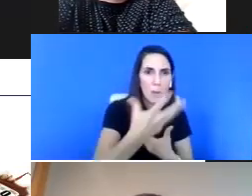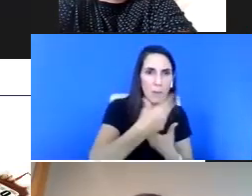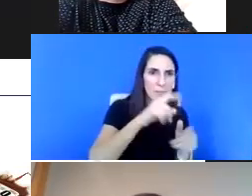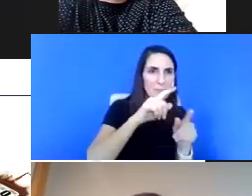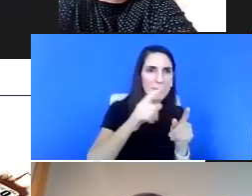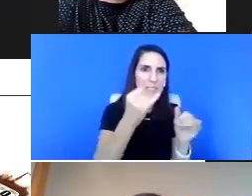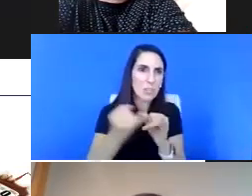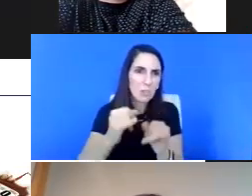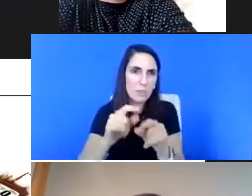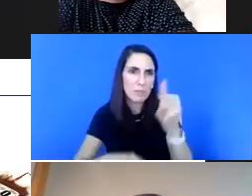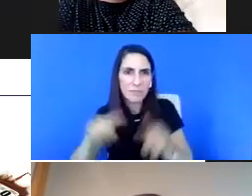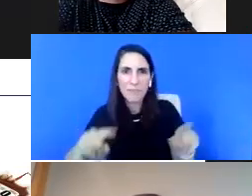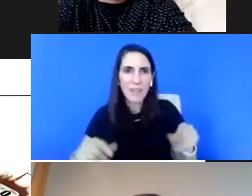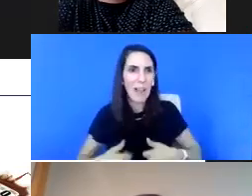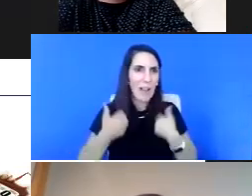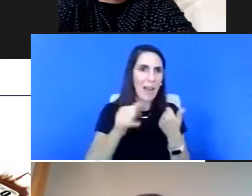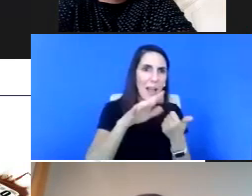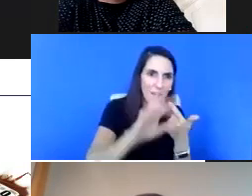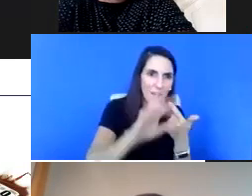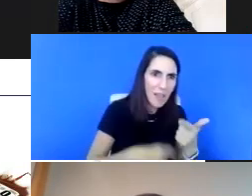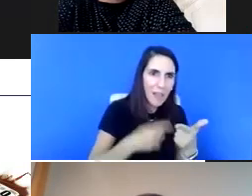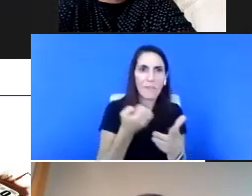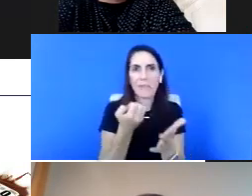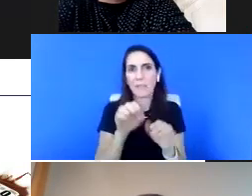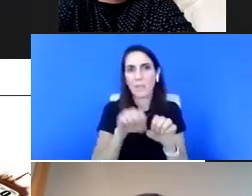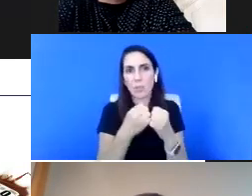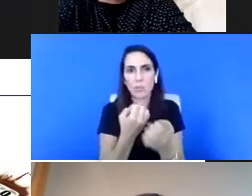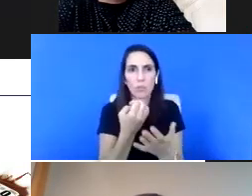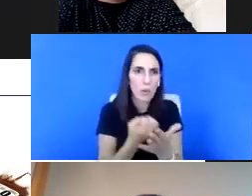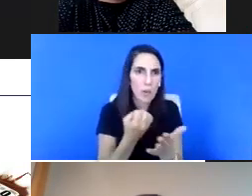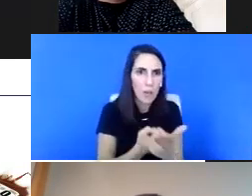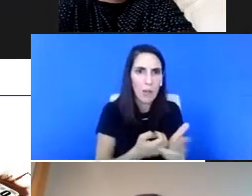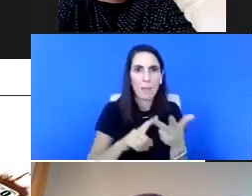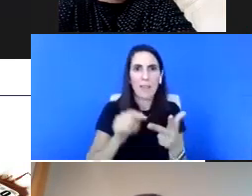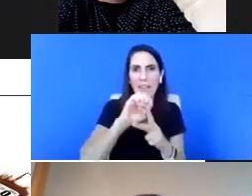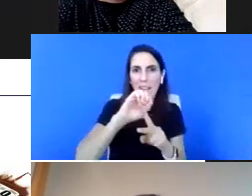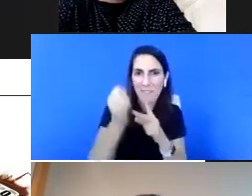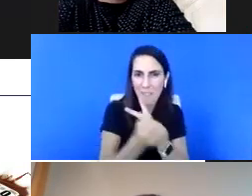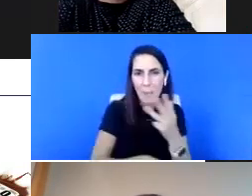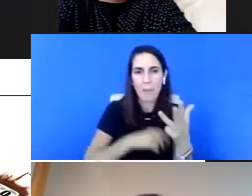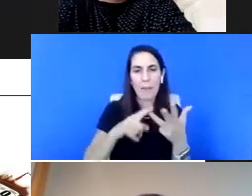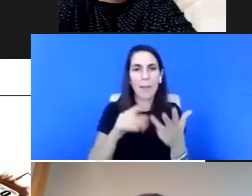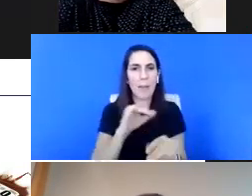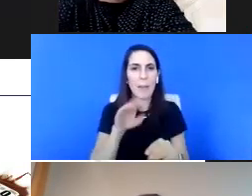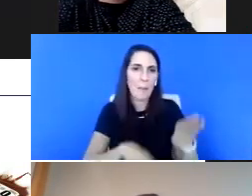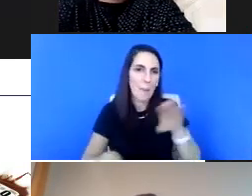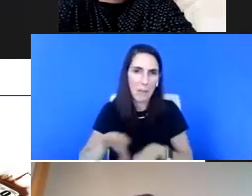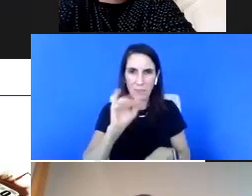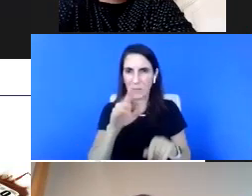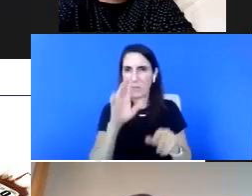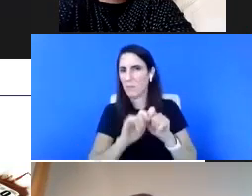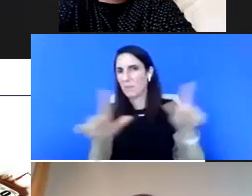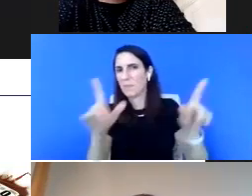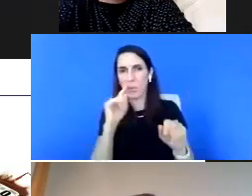variability in both lifestyle, socioeconomics, environment, and biology. This particular slide shows